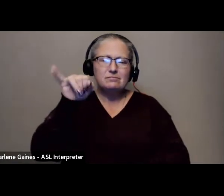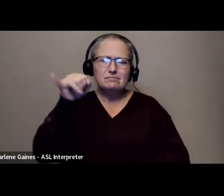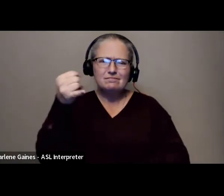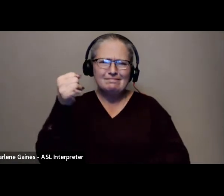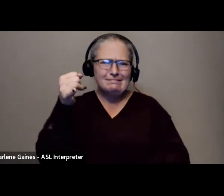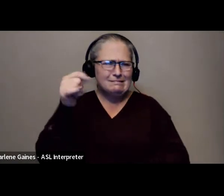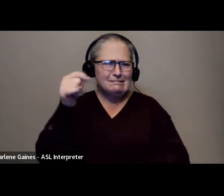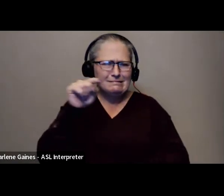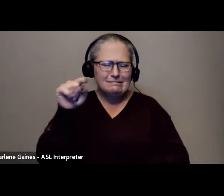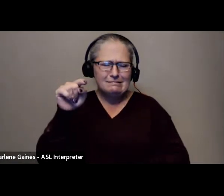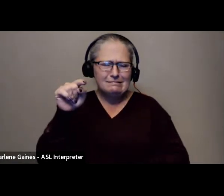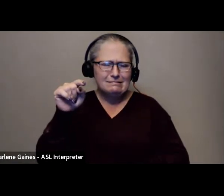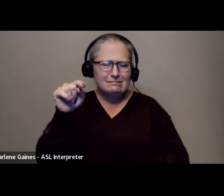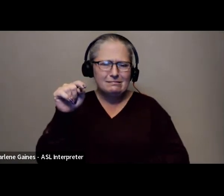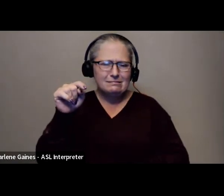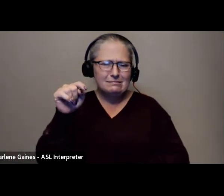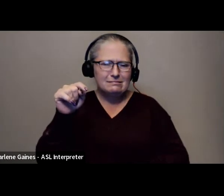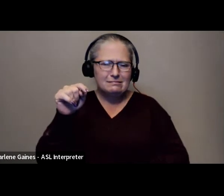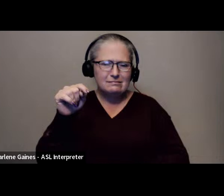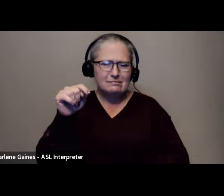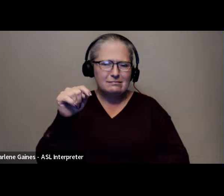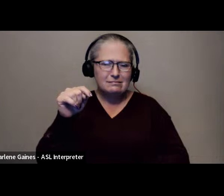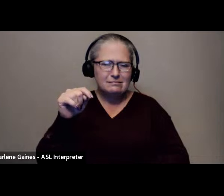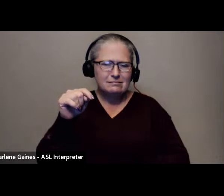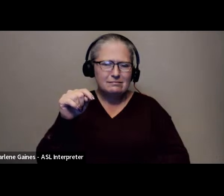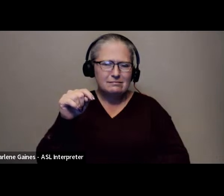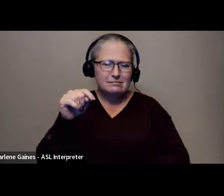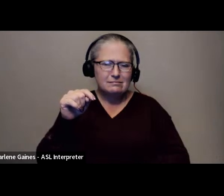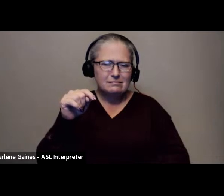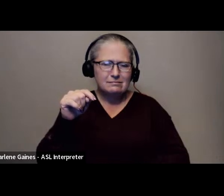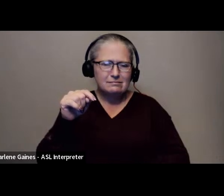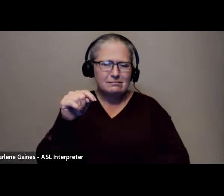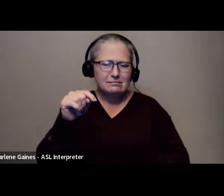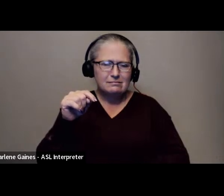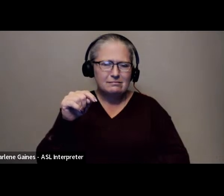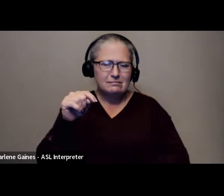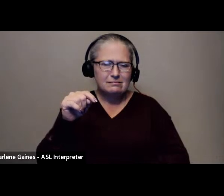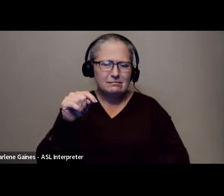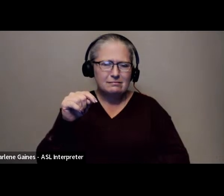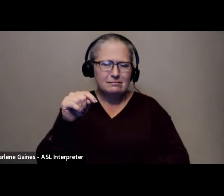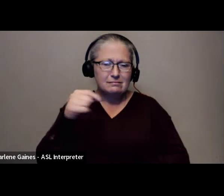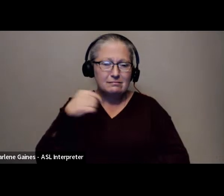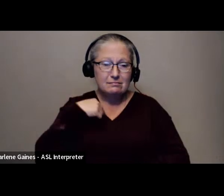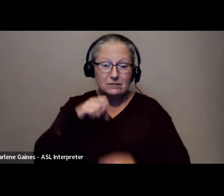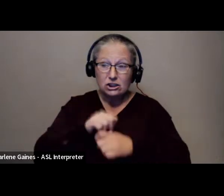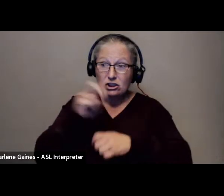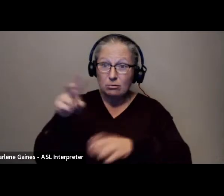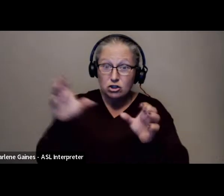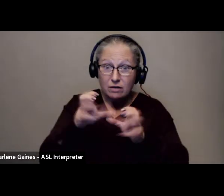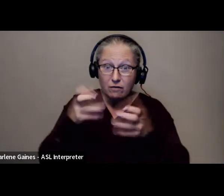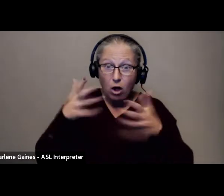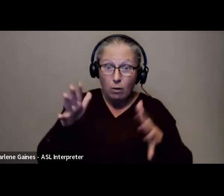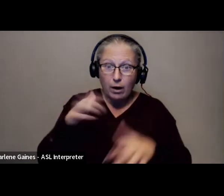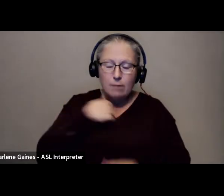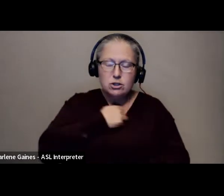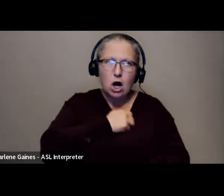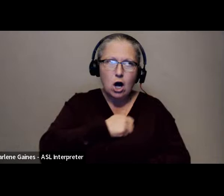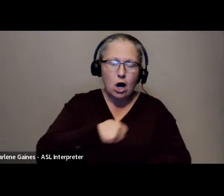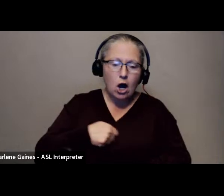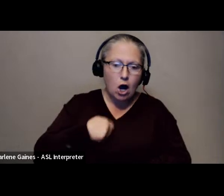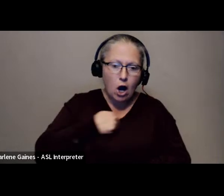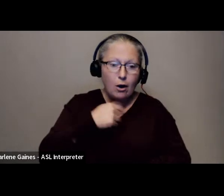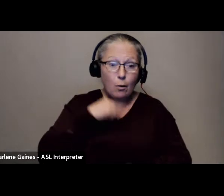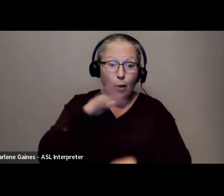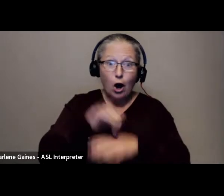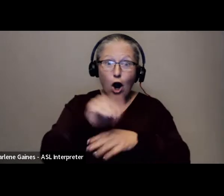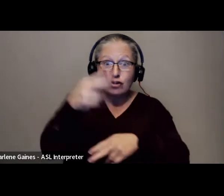Tijero. Yes? Oh, is it possible? Did I jump into certificated already? I am so sorry. Well, we called